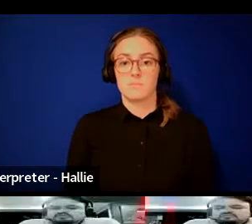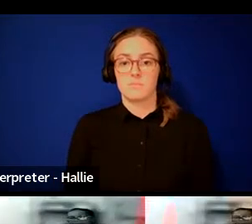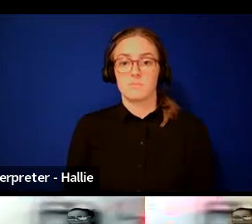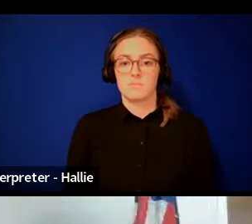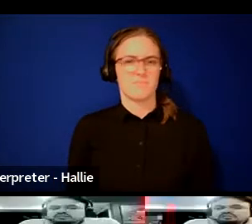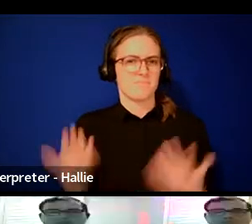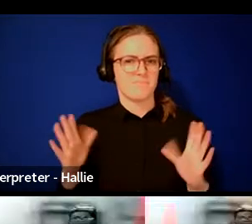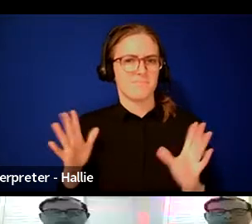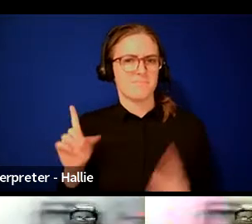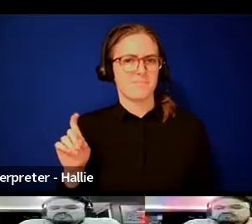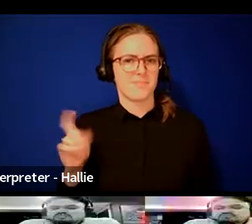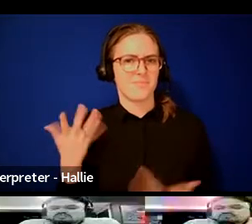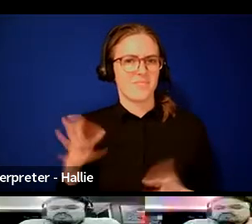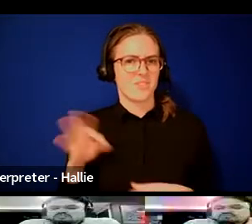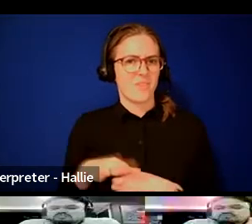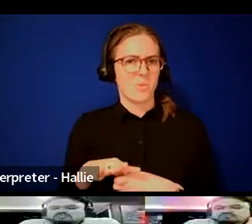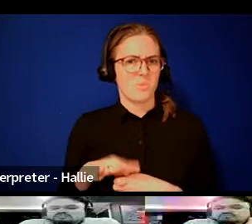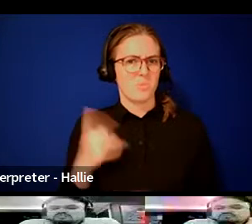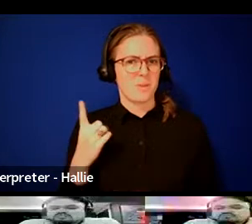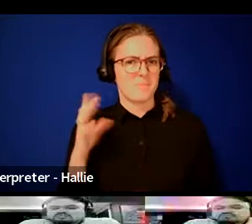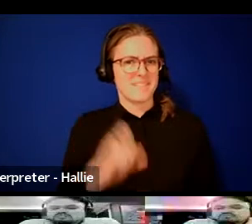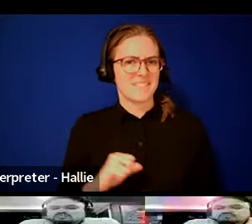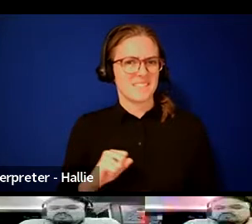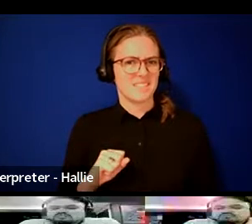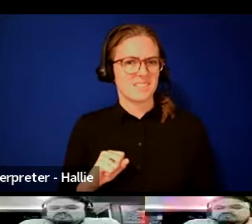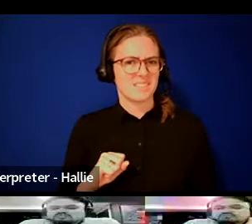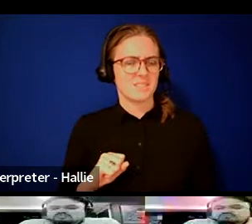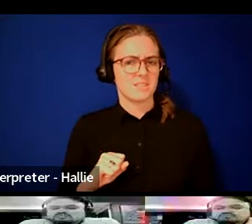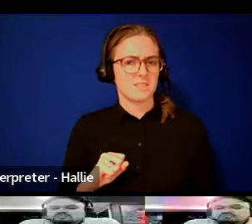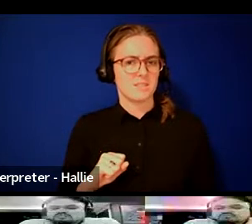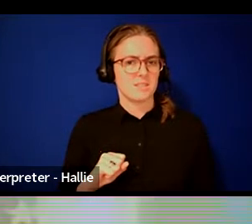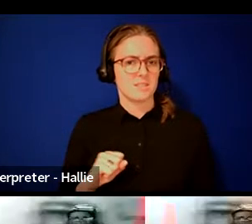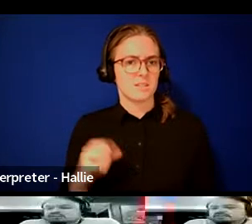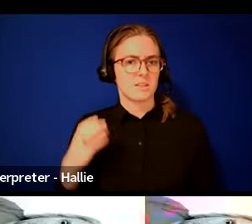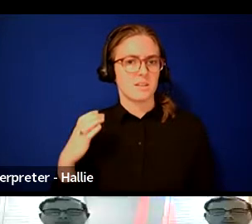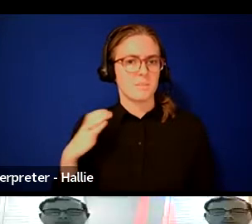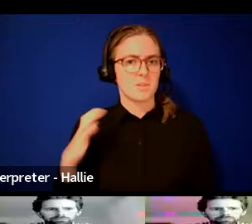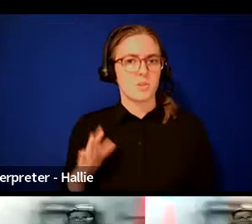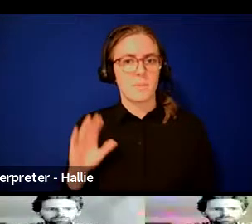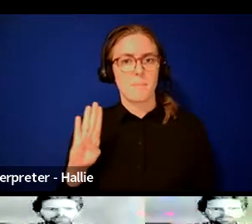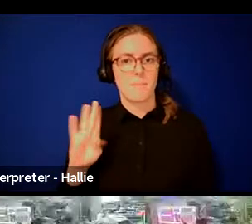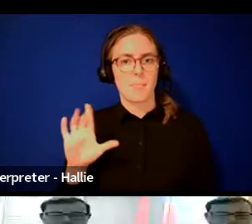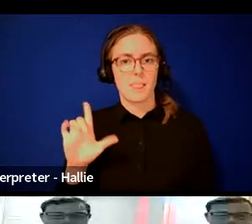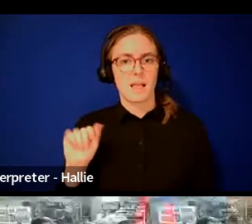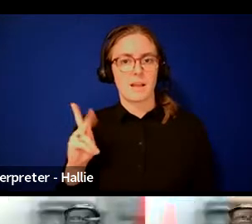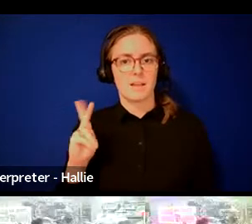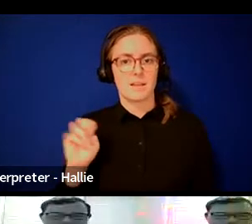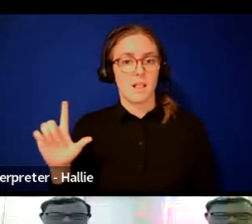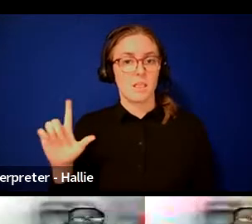Was that all of us that voted? We're missing one, no? Commissioner No, Black, now how did you?